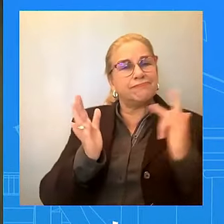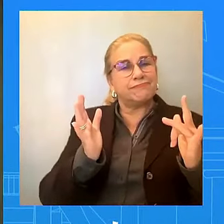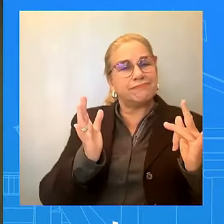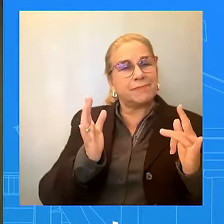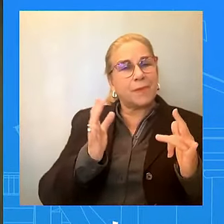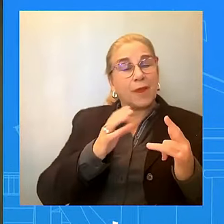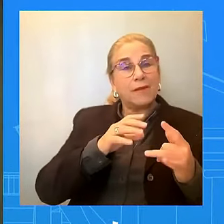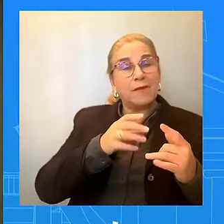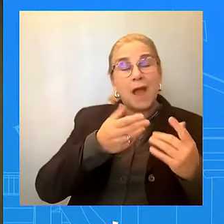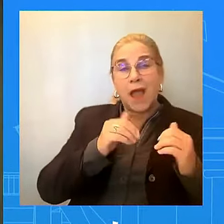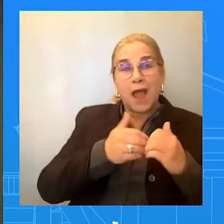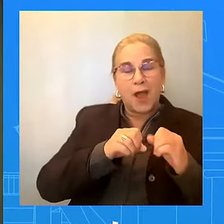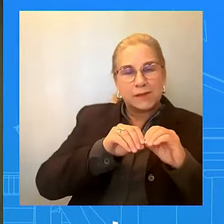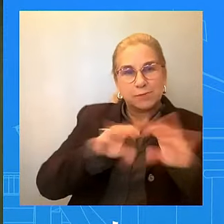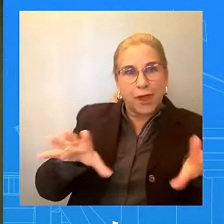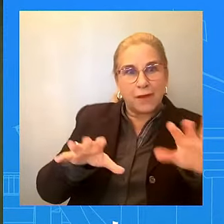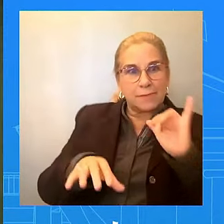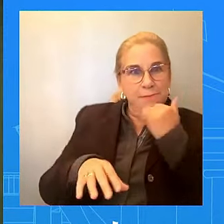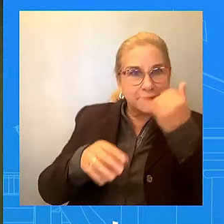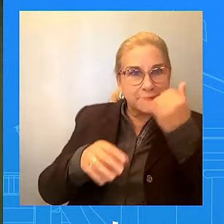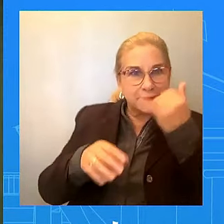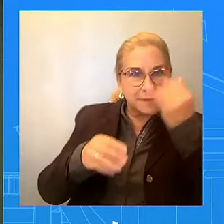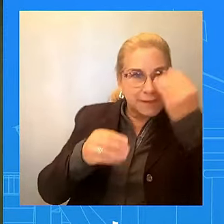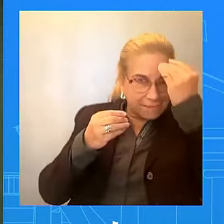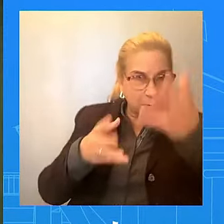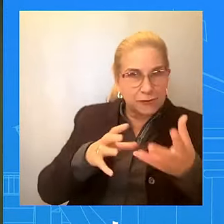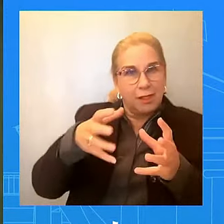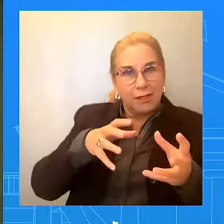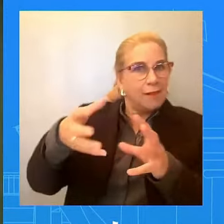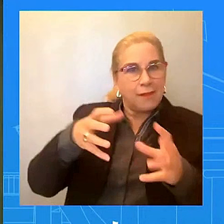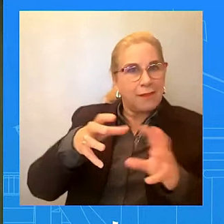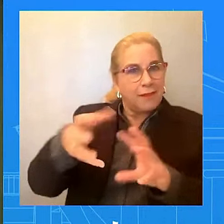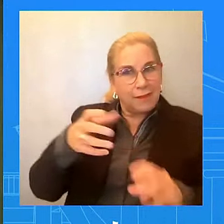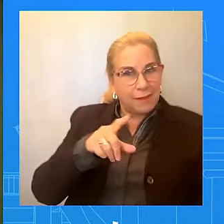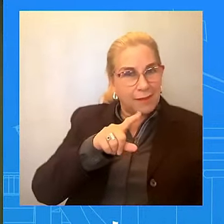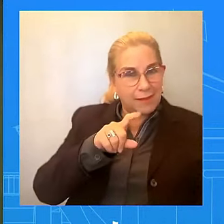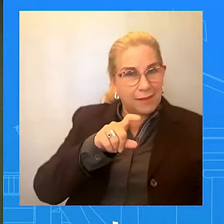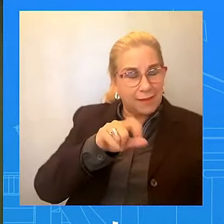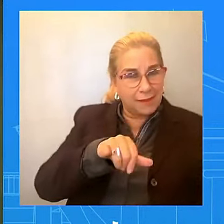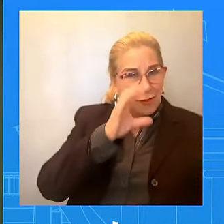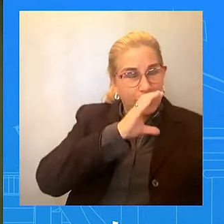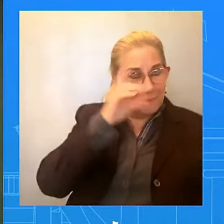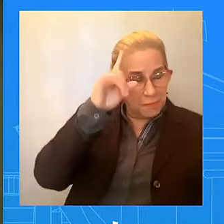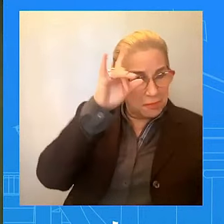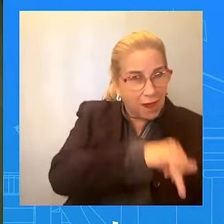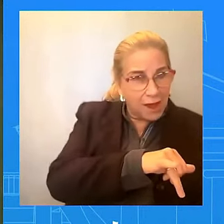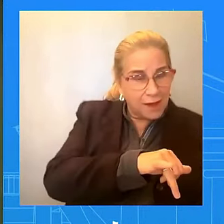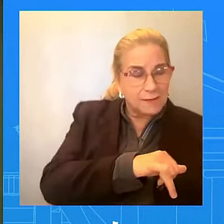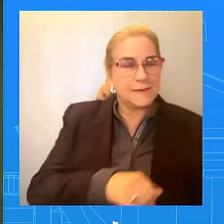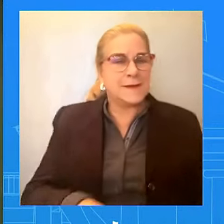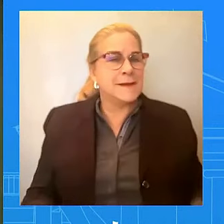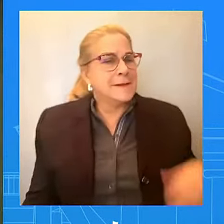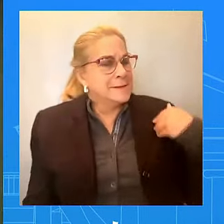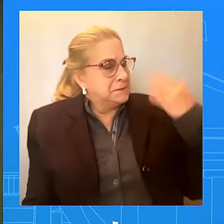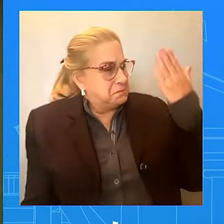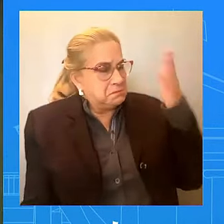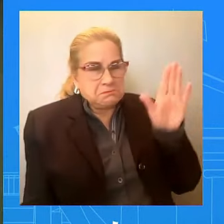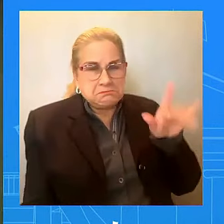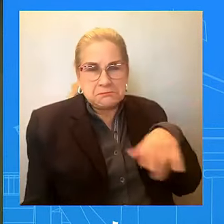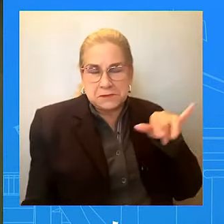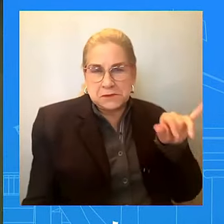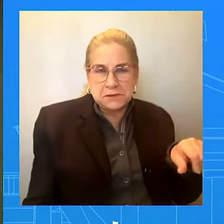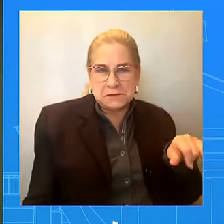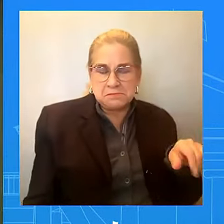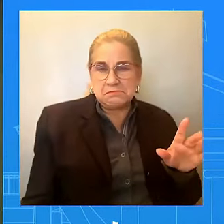I have not been alerted to that phenomenon. We, of course, have seen foreign